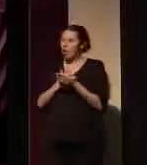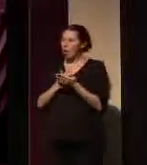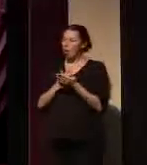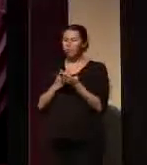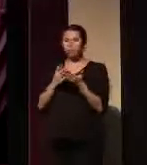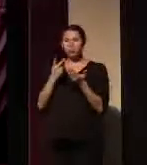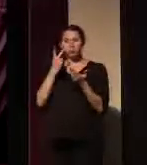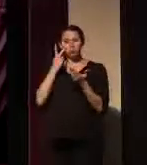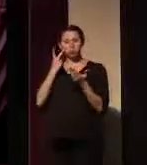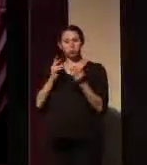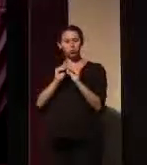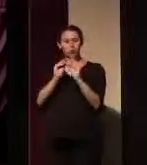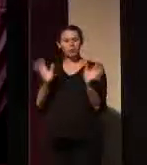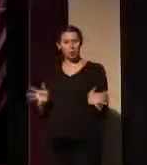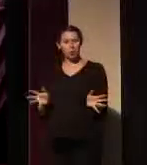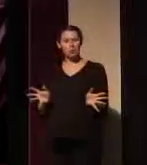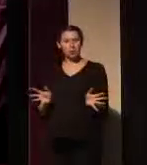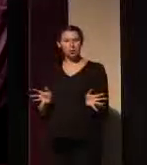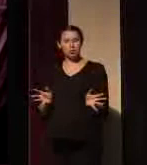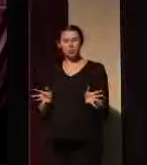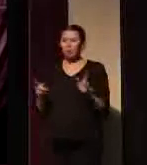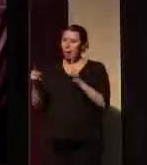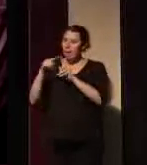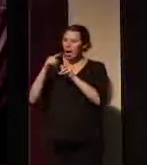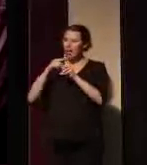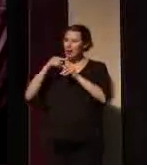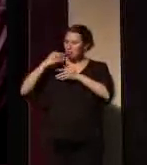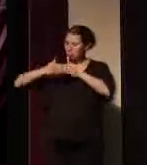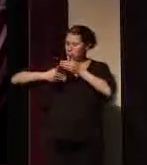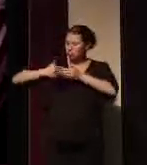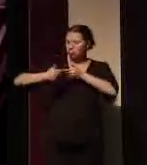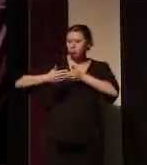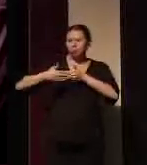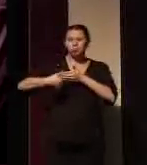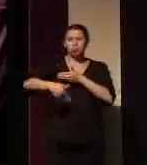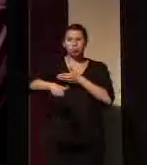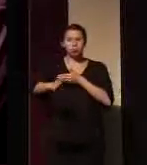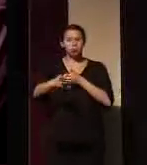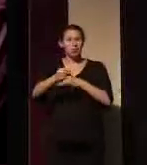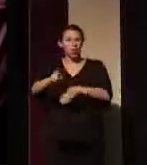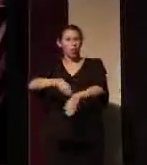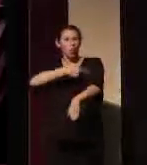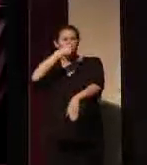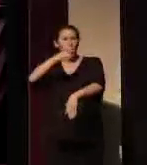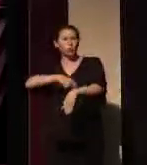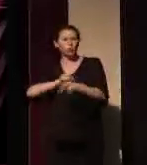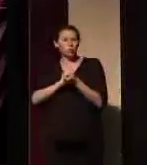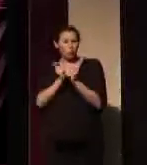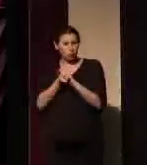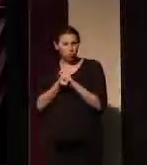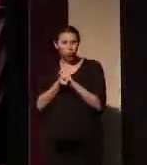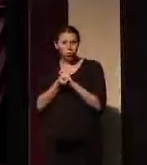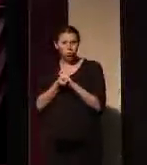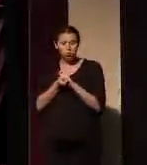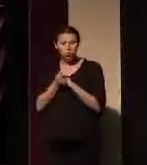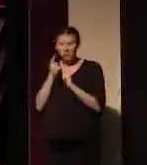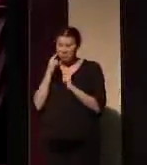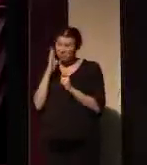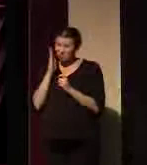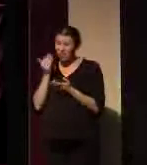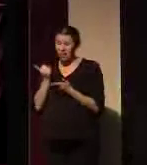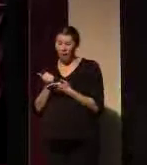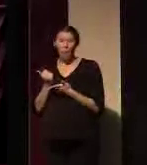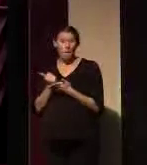to positive movement forward and real substantive long-term change here, then I think that might help